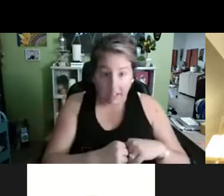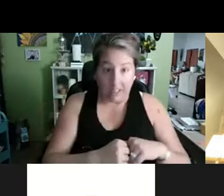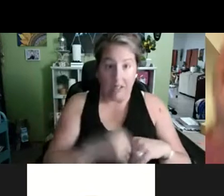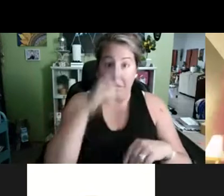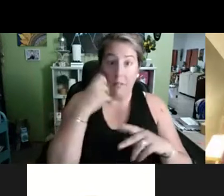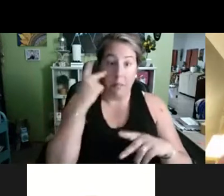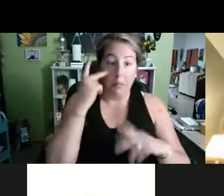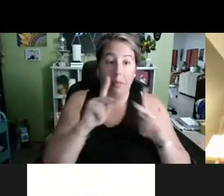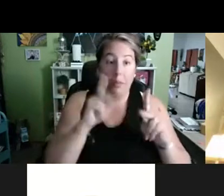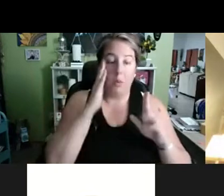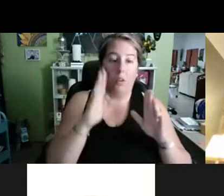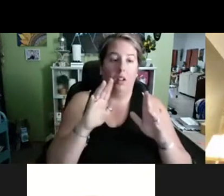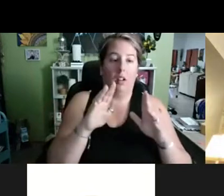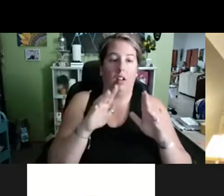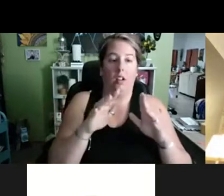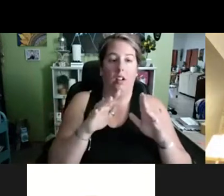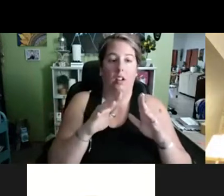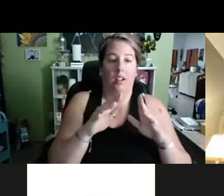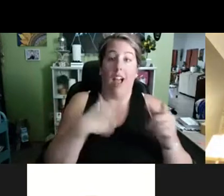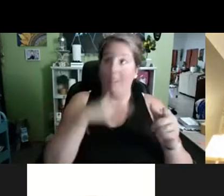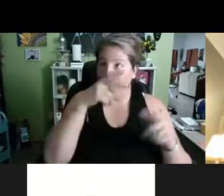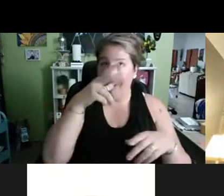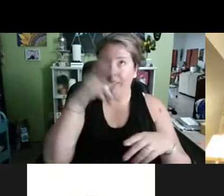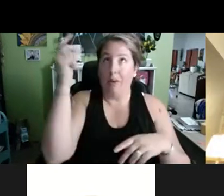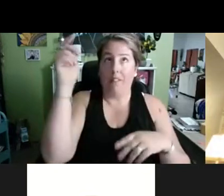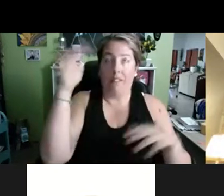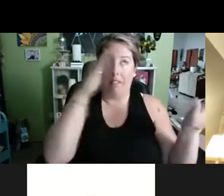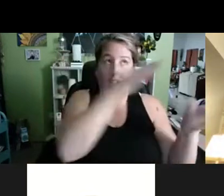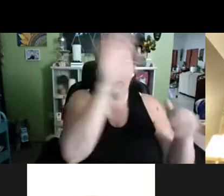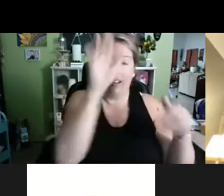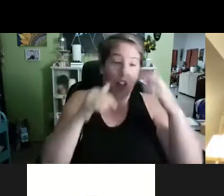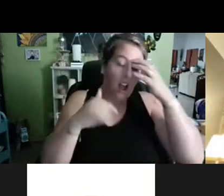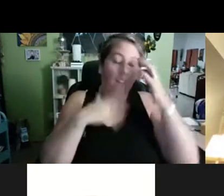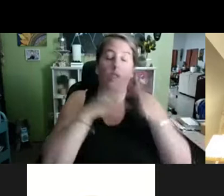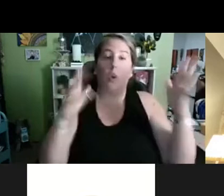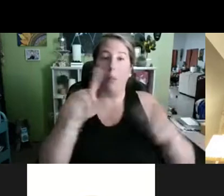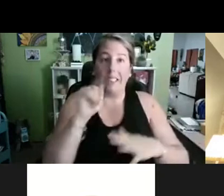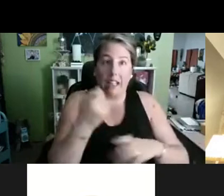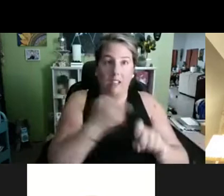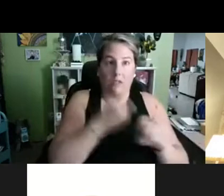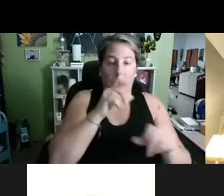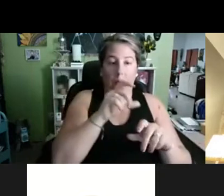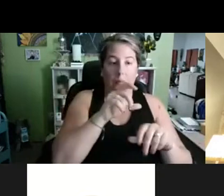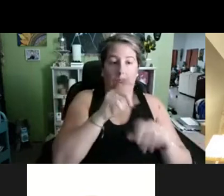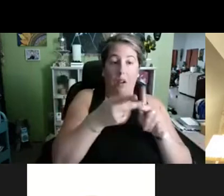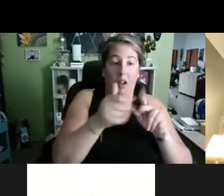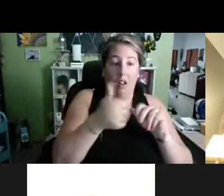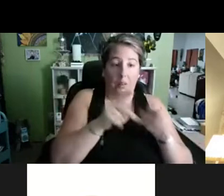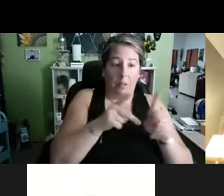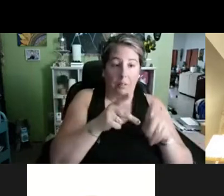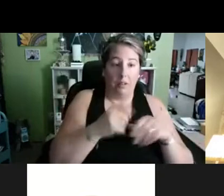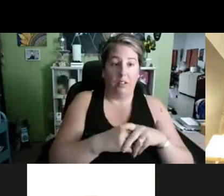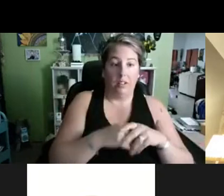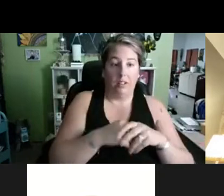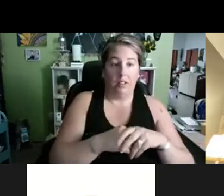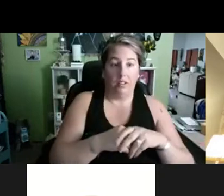I have a bug in here. I get so many text messages. And honestly, like some days I'll look at them and some